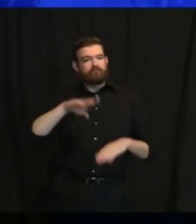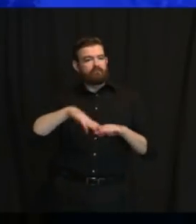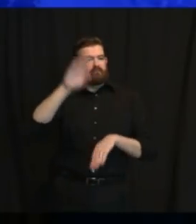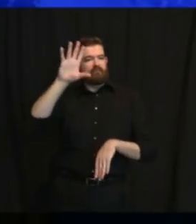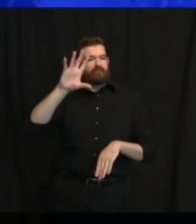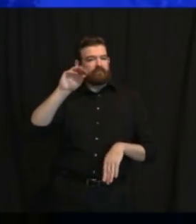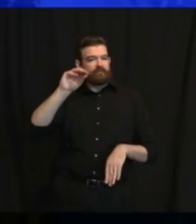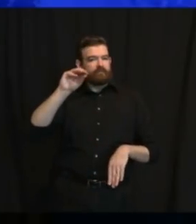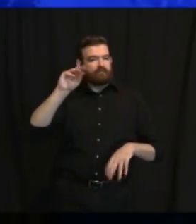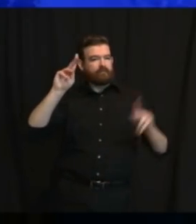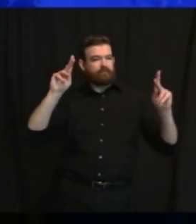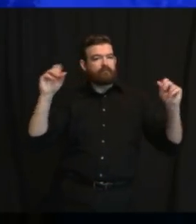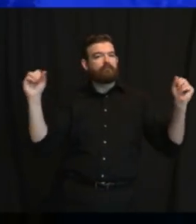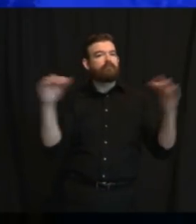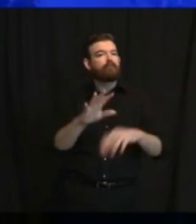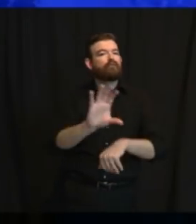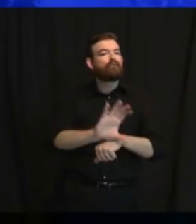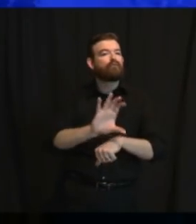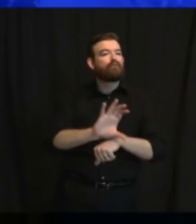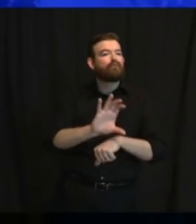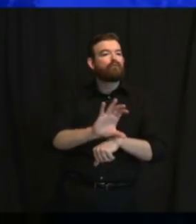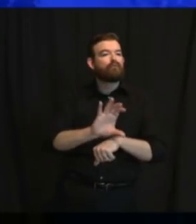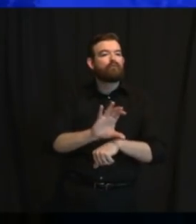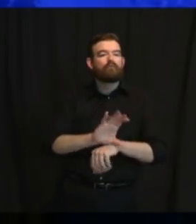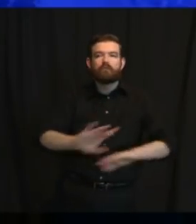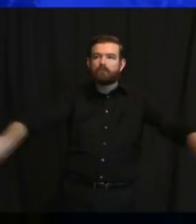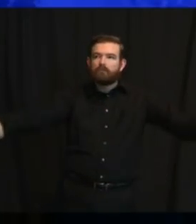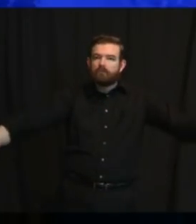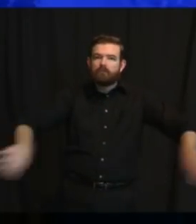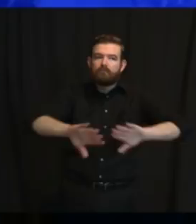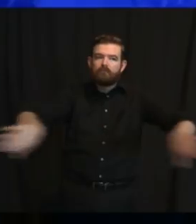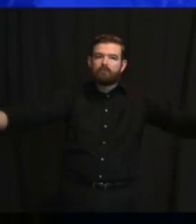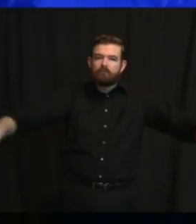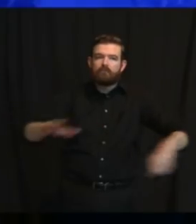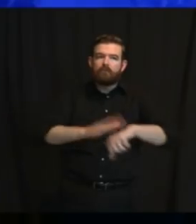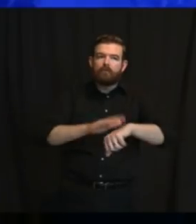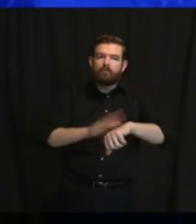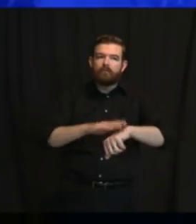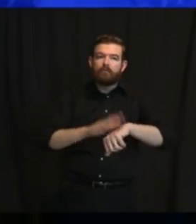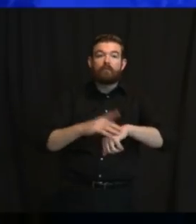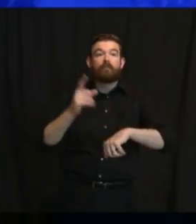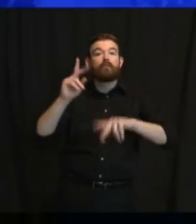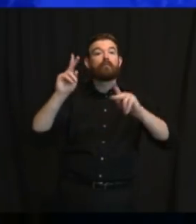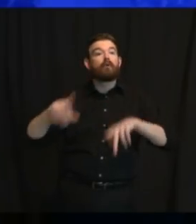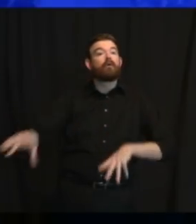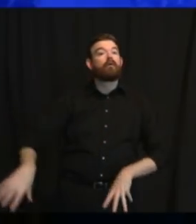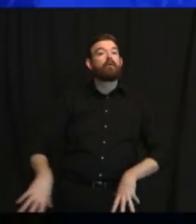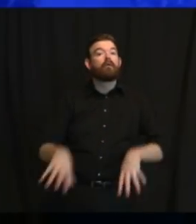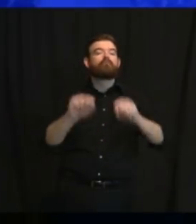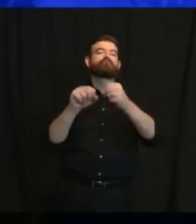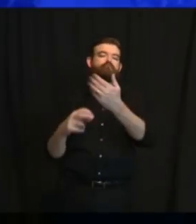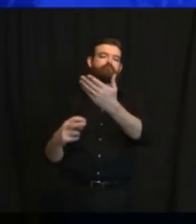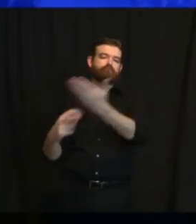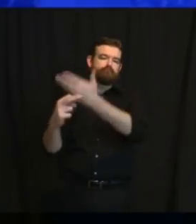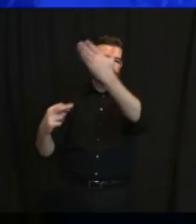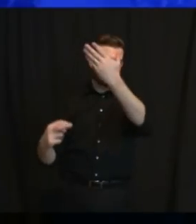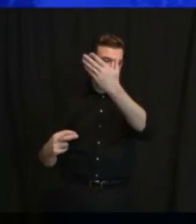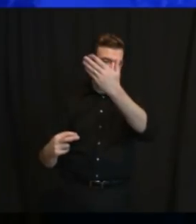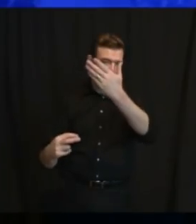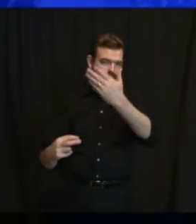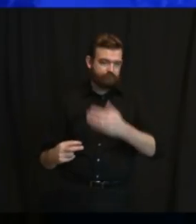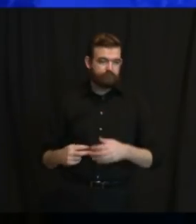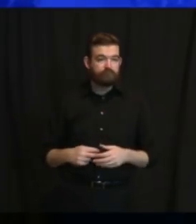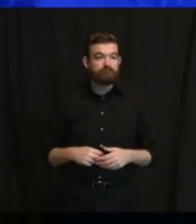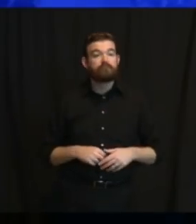times, and one of the subjects there coordinating that was cited. In Irvington, another host of